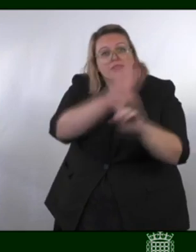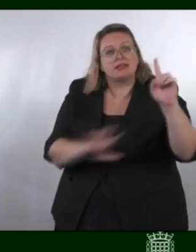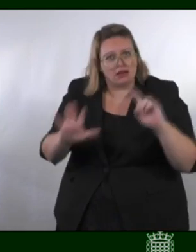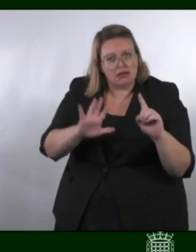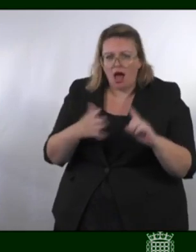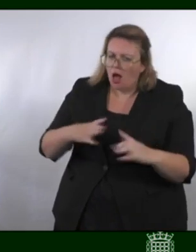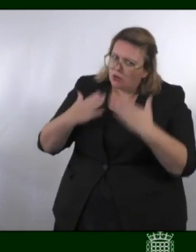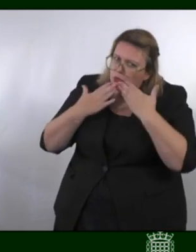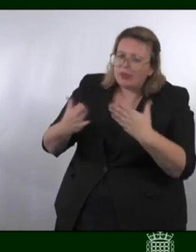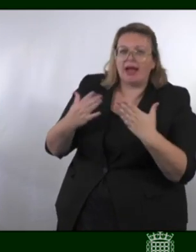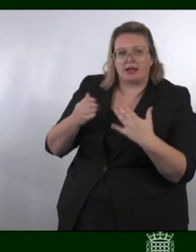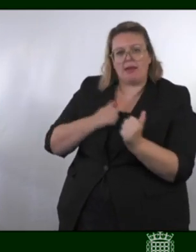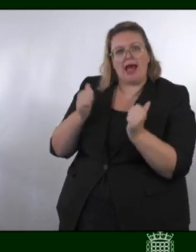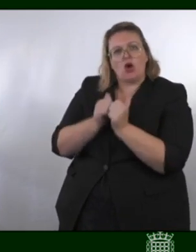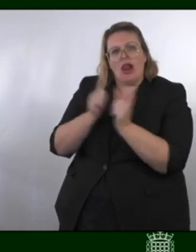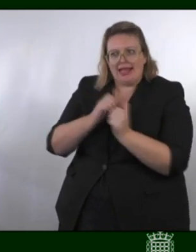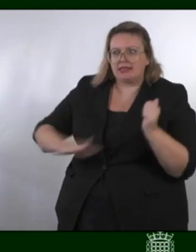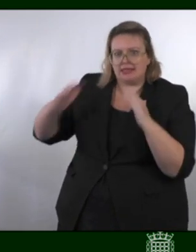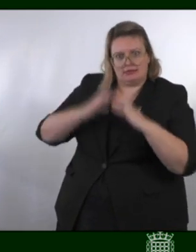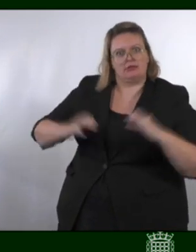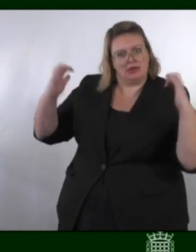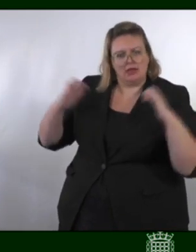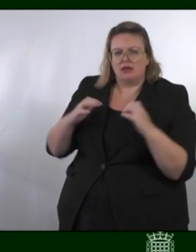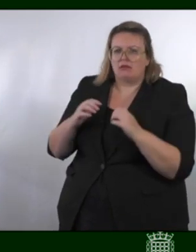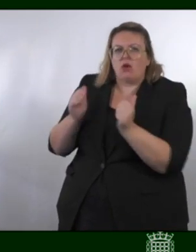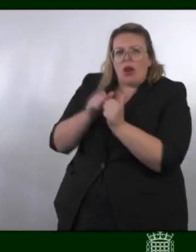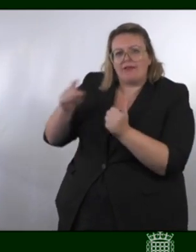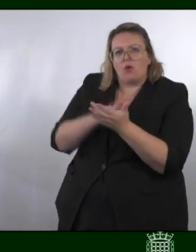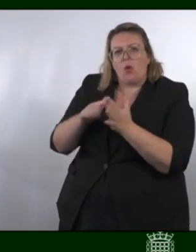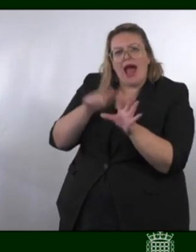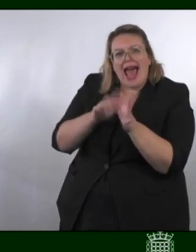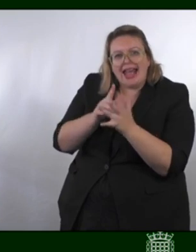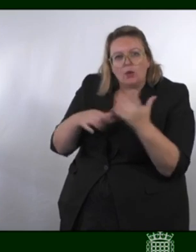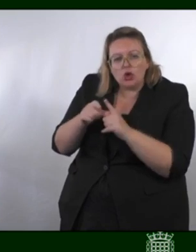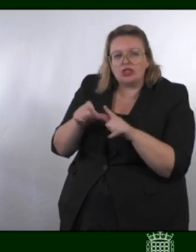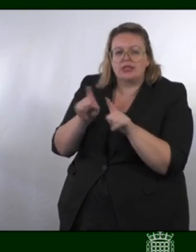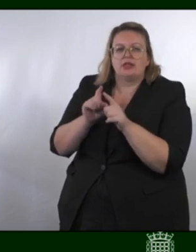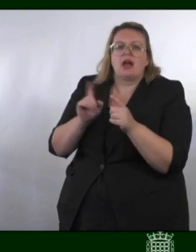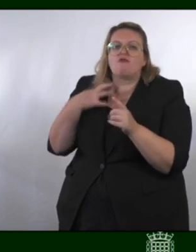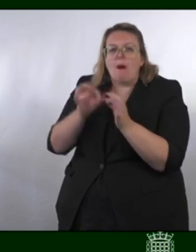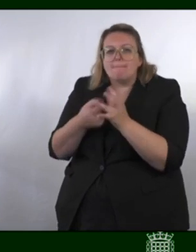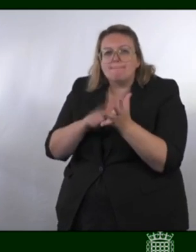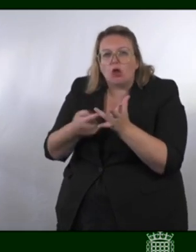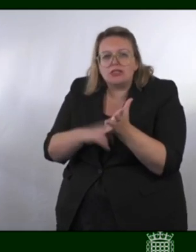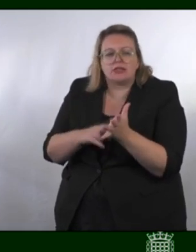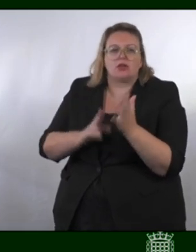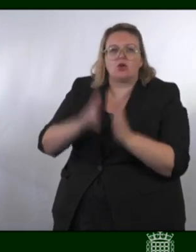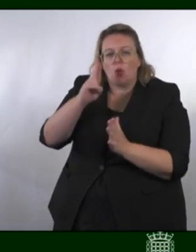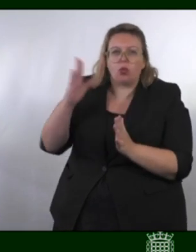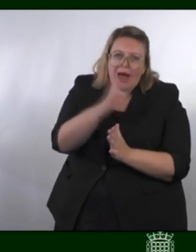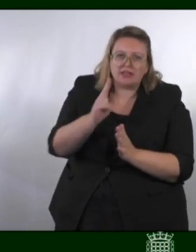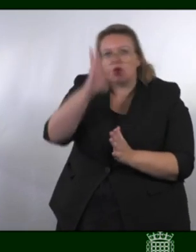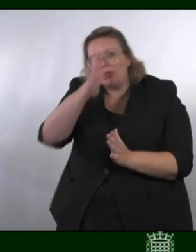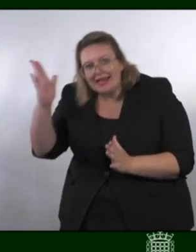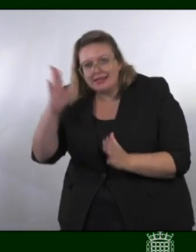honourable colleagues across the House for Haywood and Middleton, from Bolton North West, from Bolton North East, from